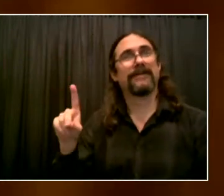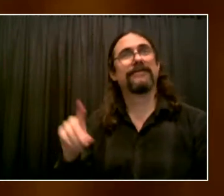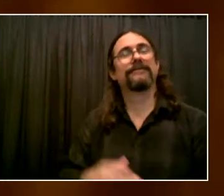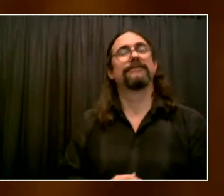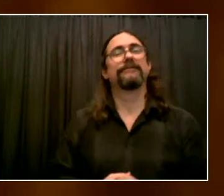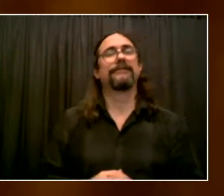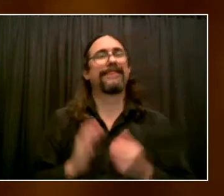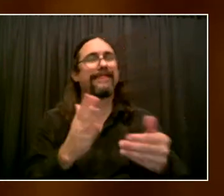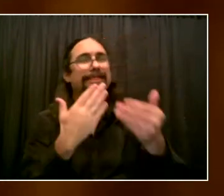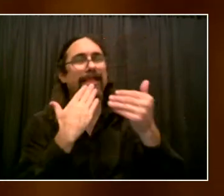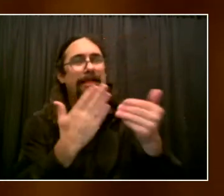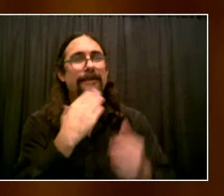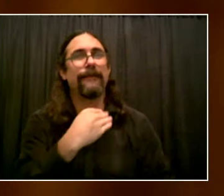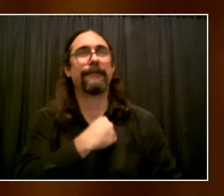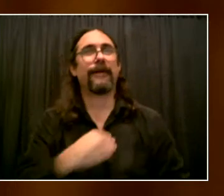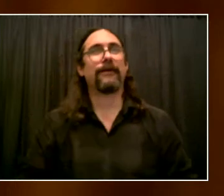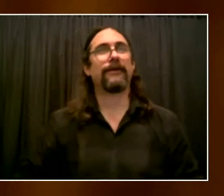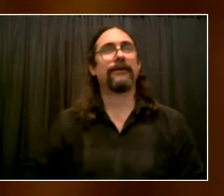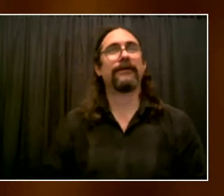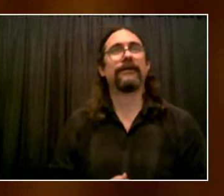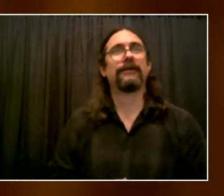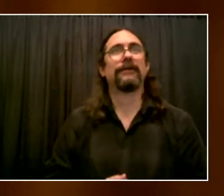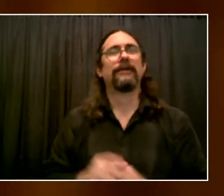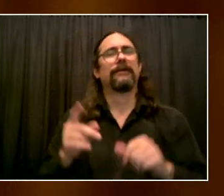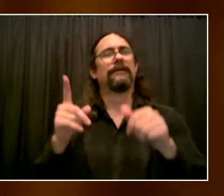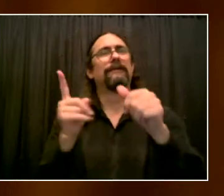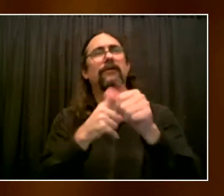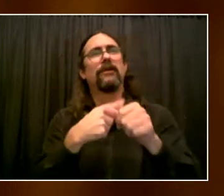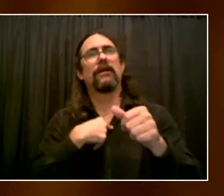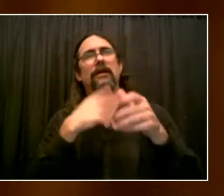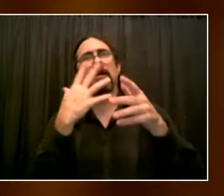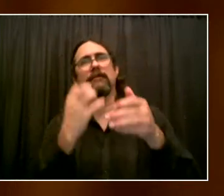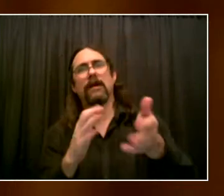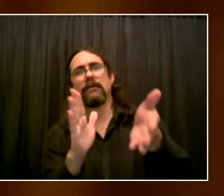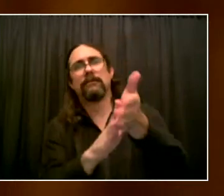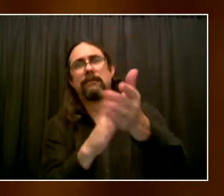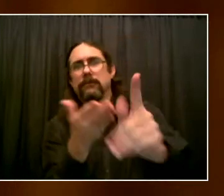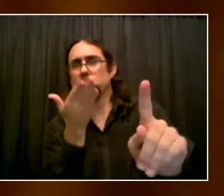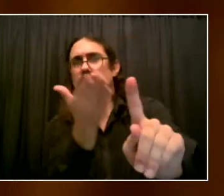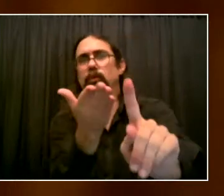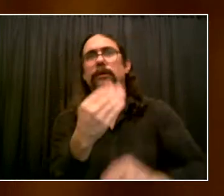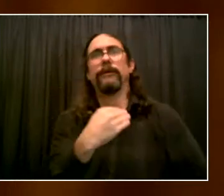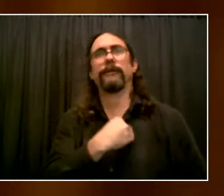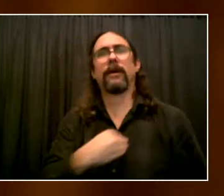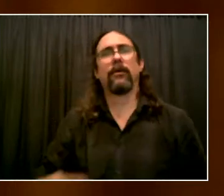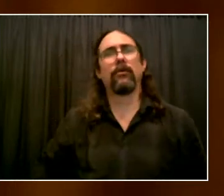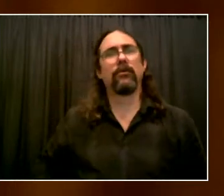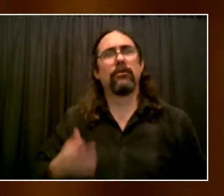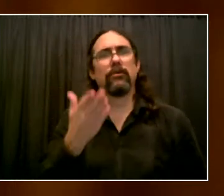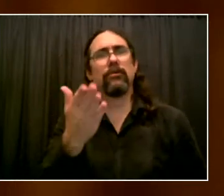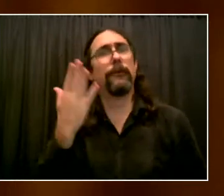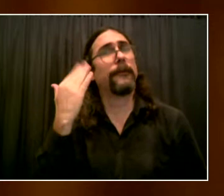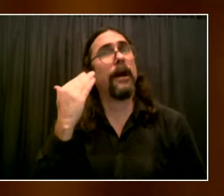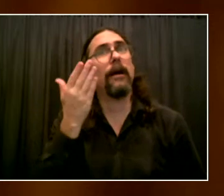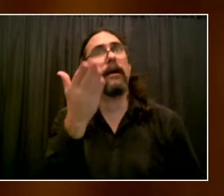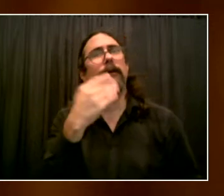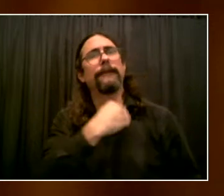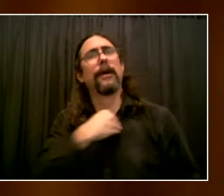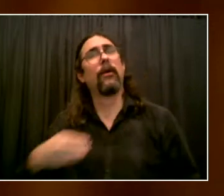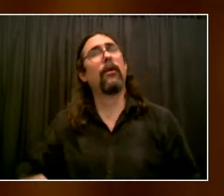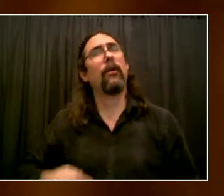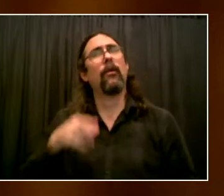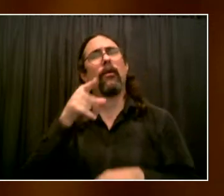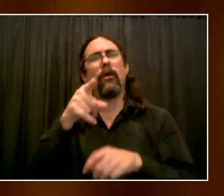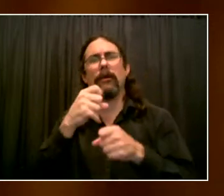doing with making vaccines available, providing incentives. It's an incredible